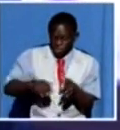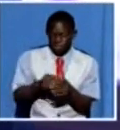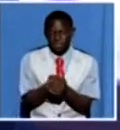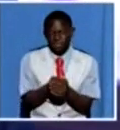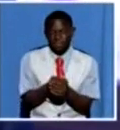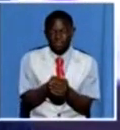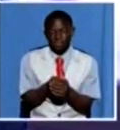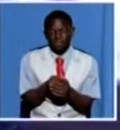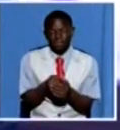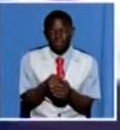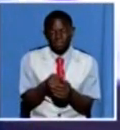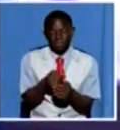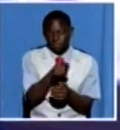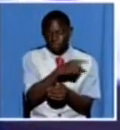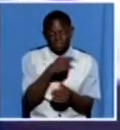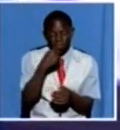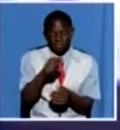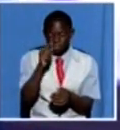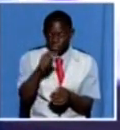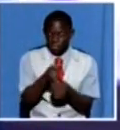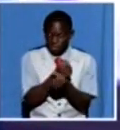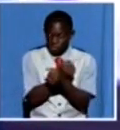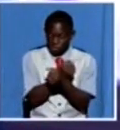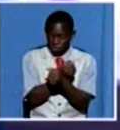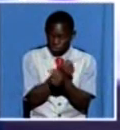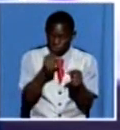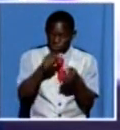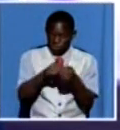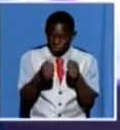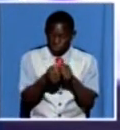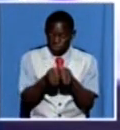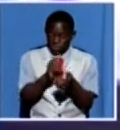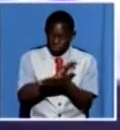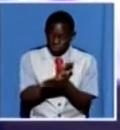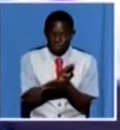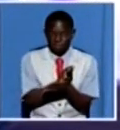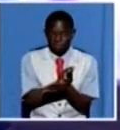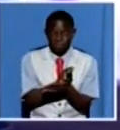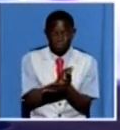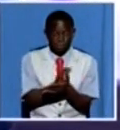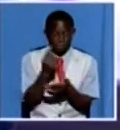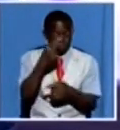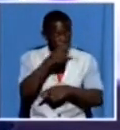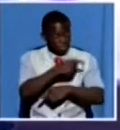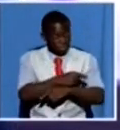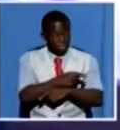problems holistically. And at times I got tempted. I was telling the PS and the Minister of Finance that if we are